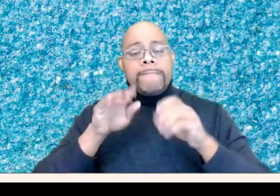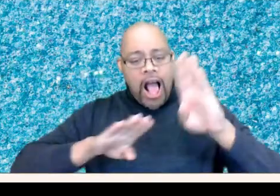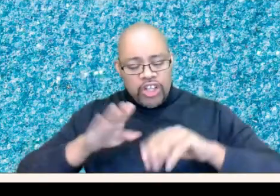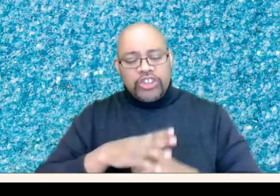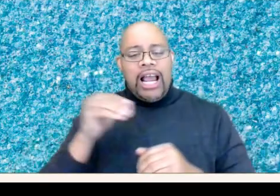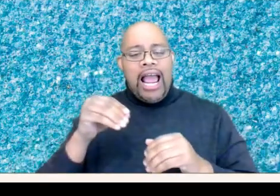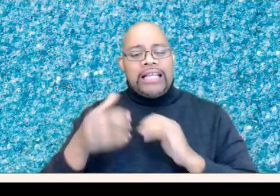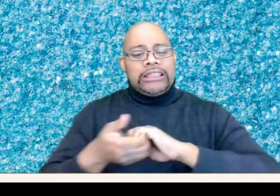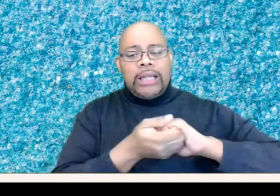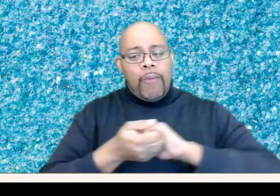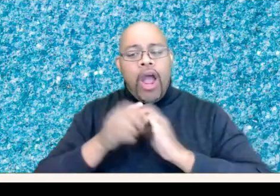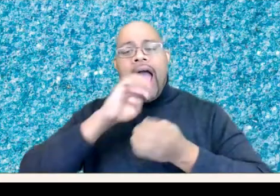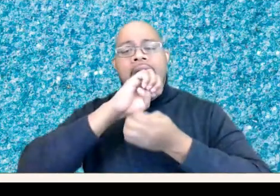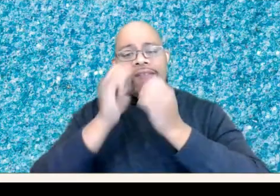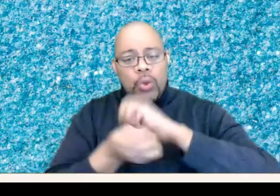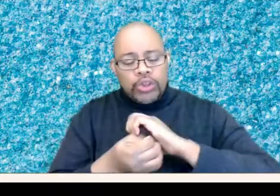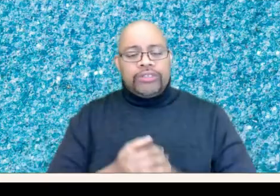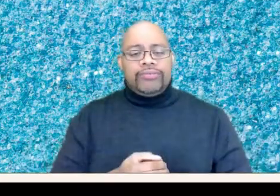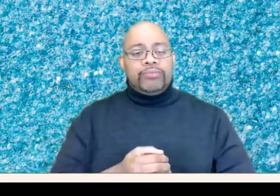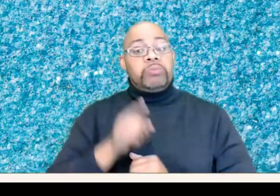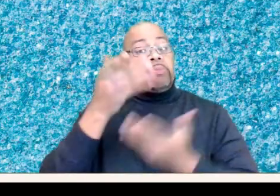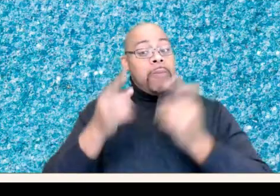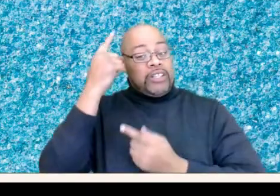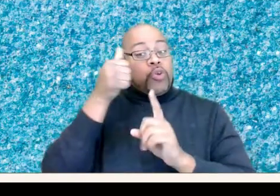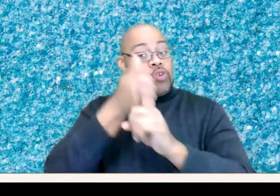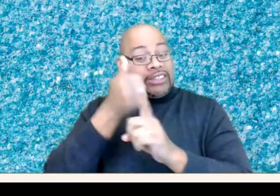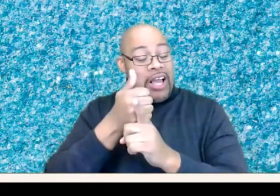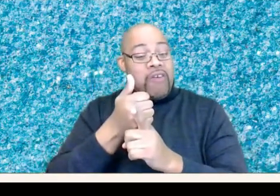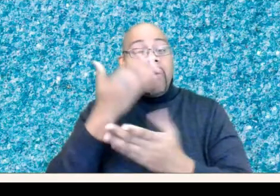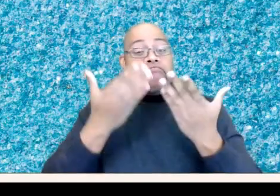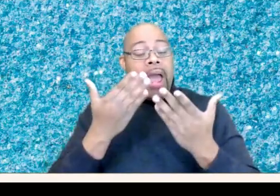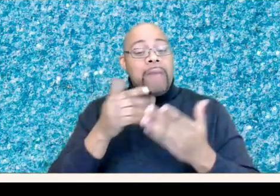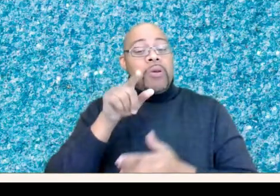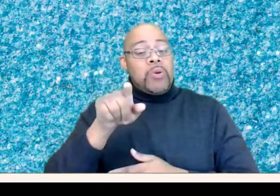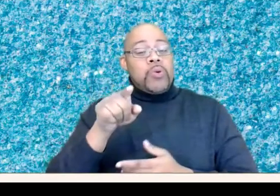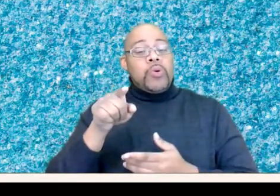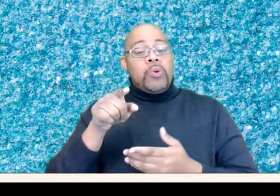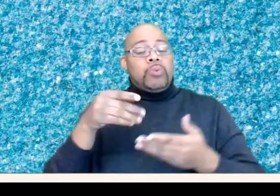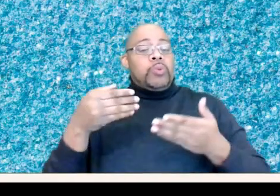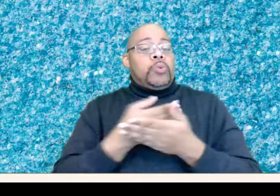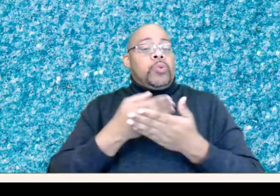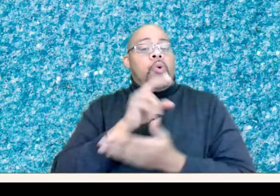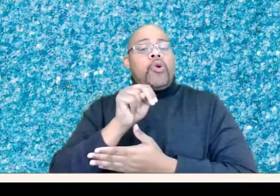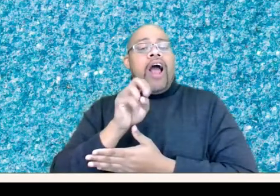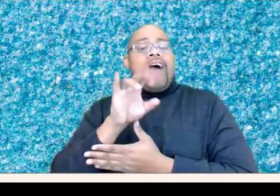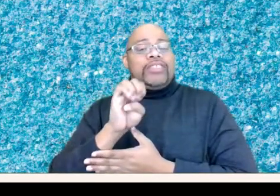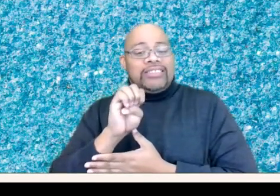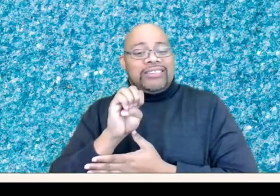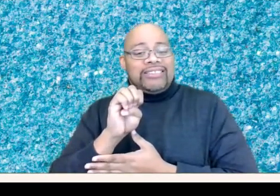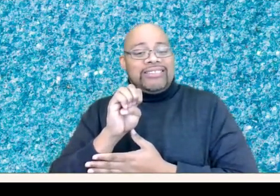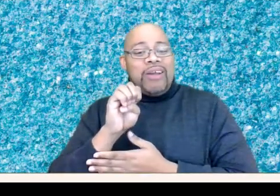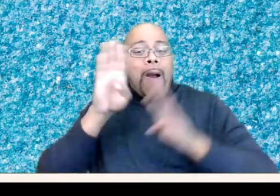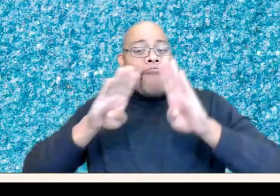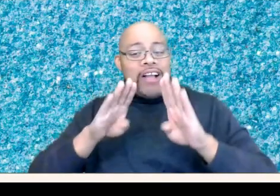evolution. In fact, you yourself may consider yourself a novice coral microbiologist if you've learned